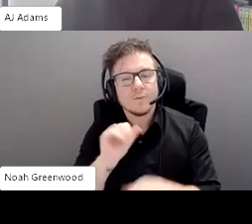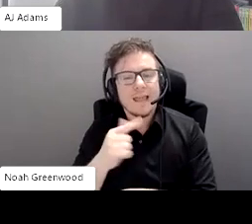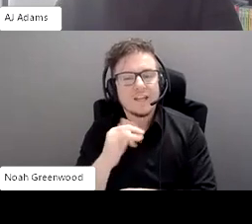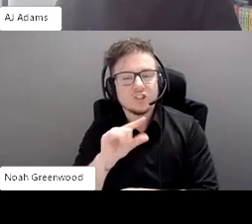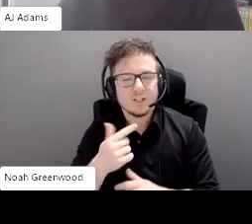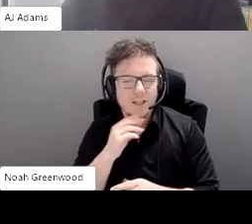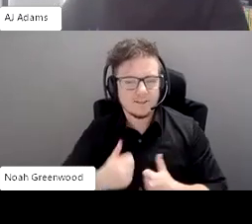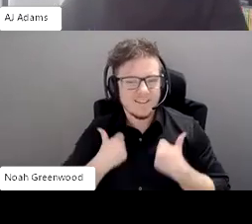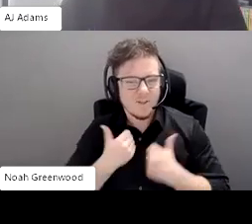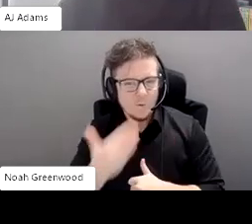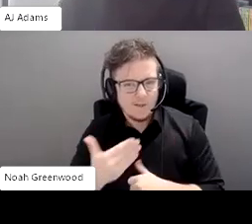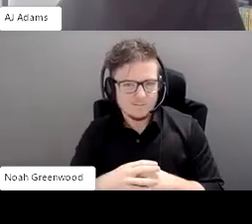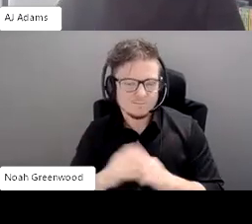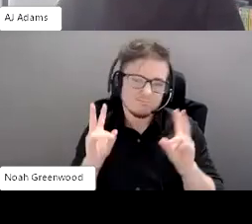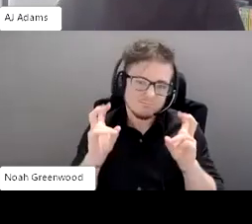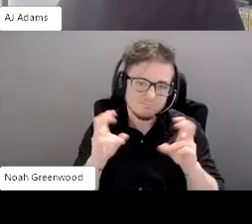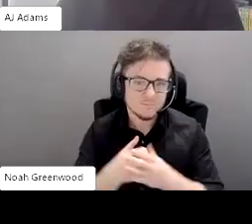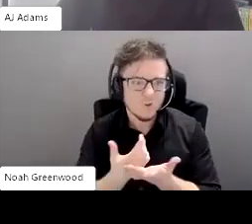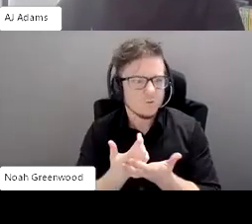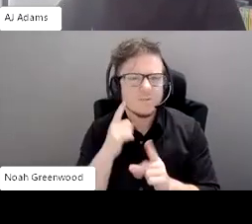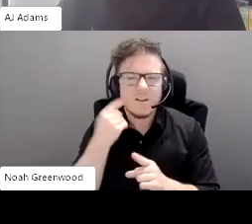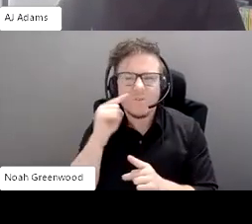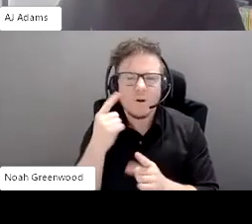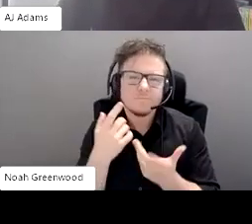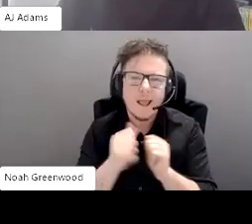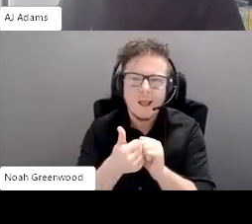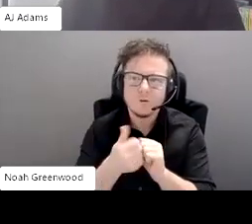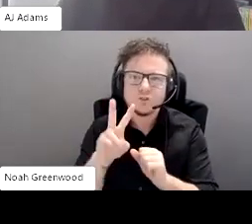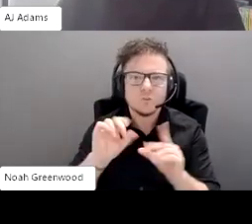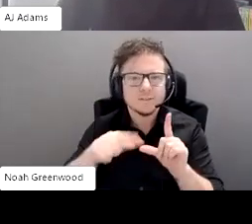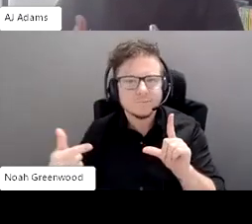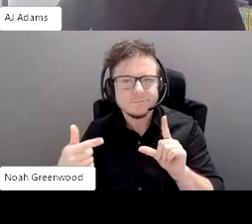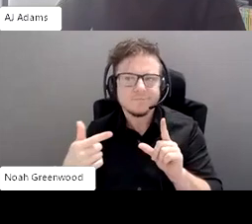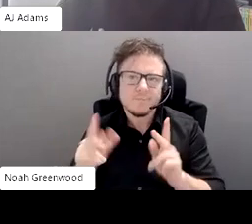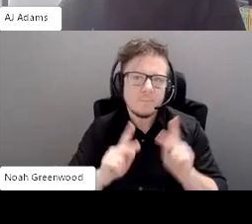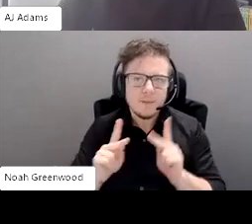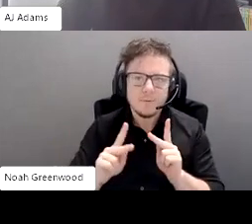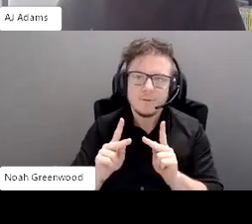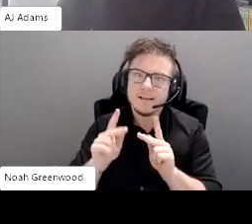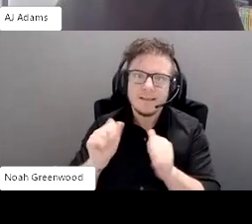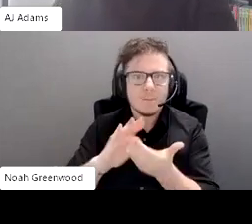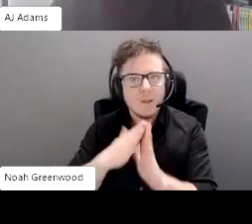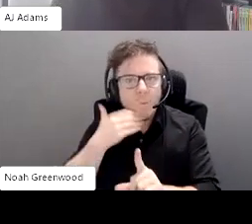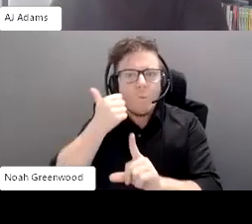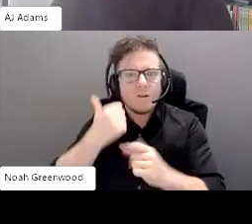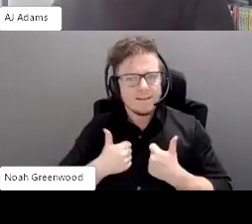at exactly as the title says, how 2S LGBTI people can age and live well